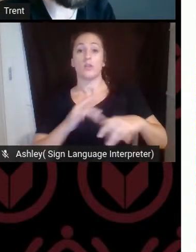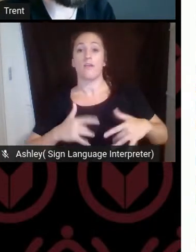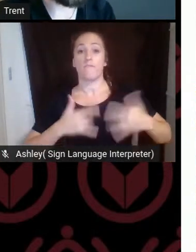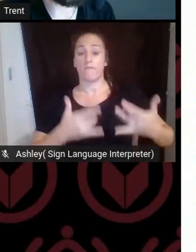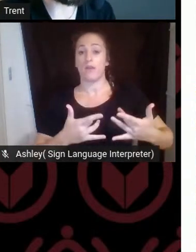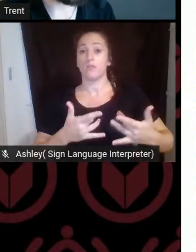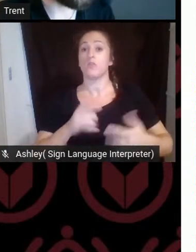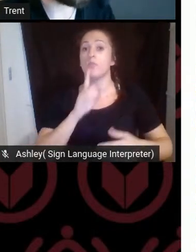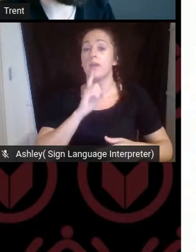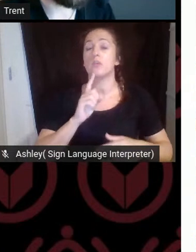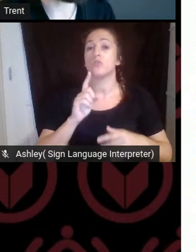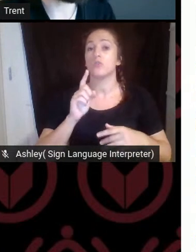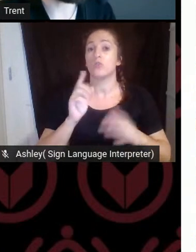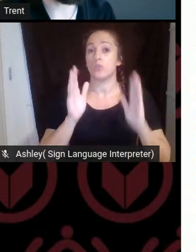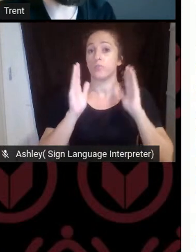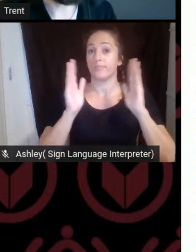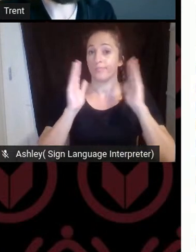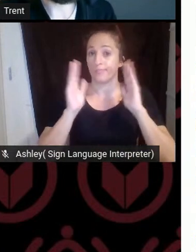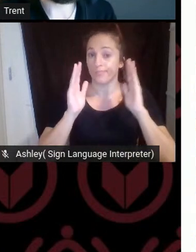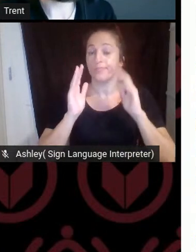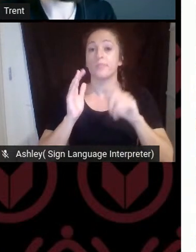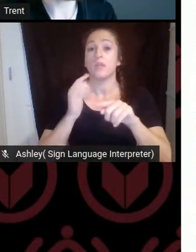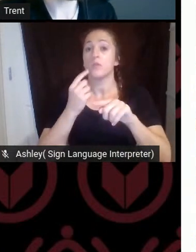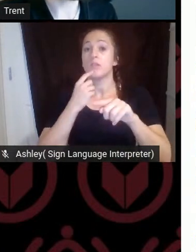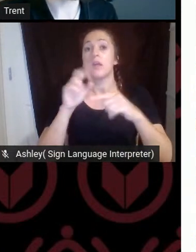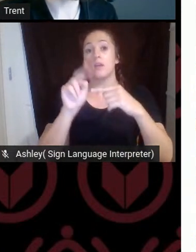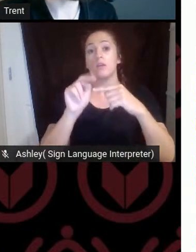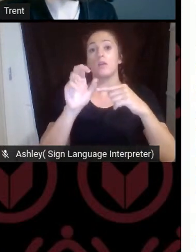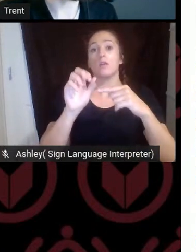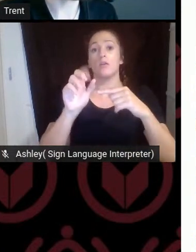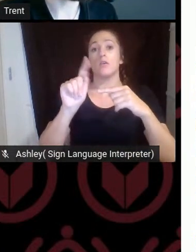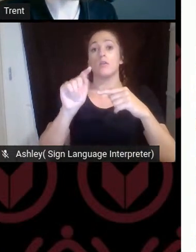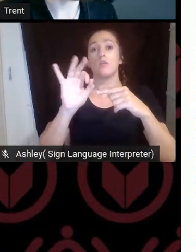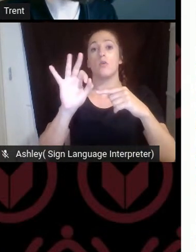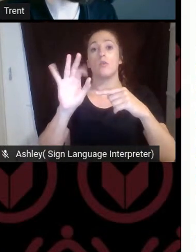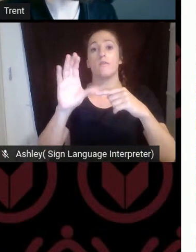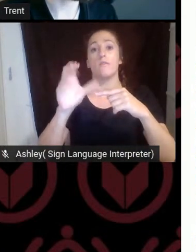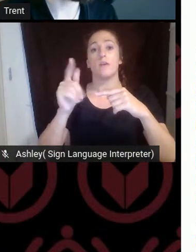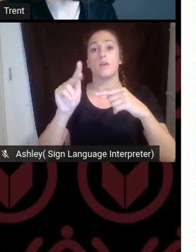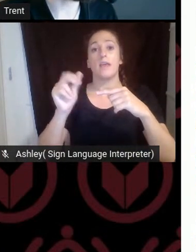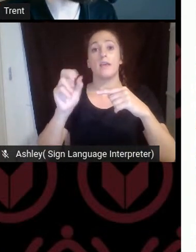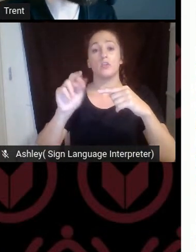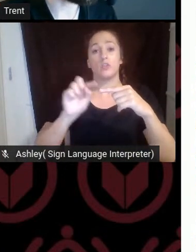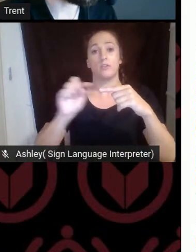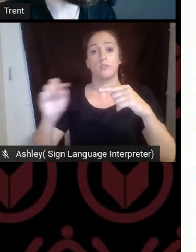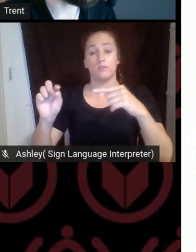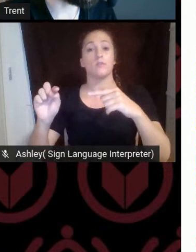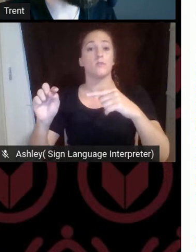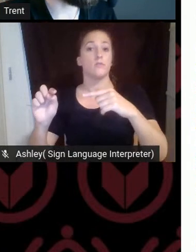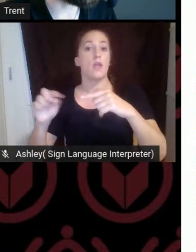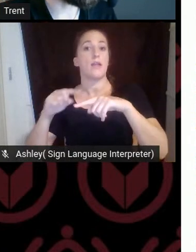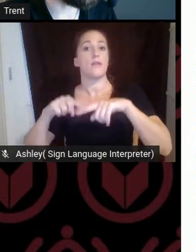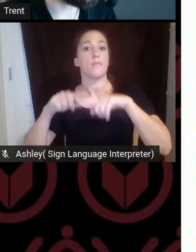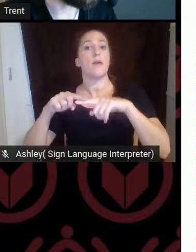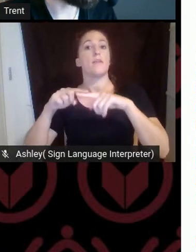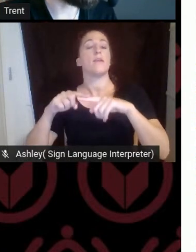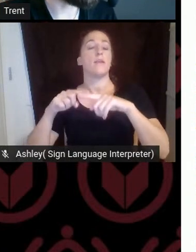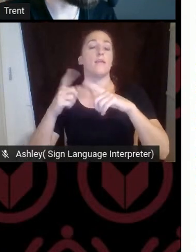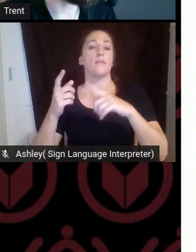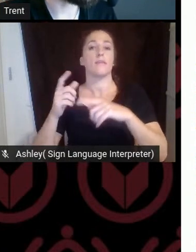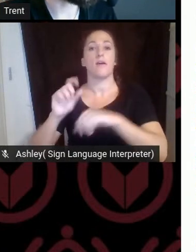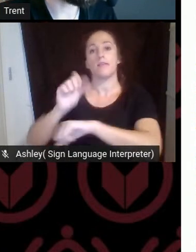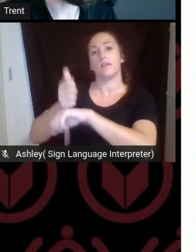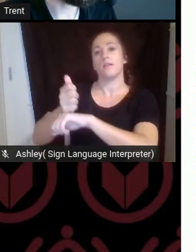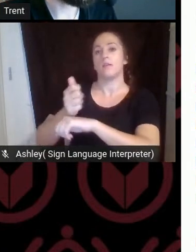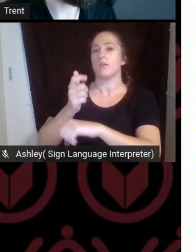notification, so-and-so has invited you to, and you can see, depending on the settings, you'll be able to see, is there a Google Meet setup, who